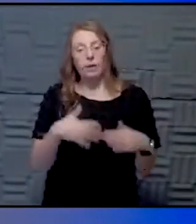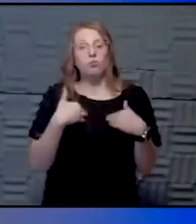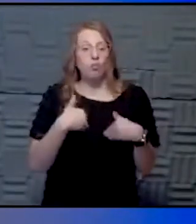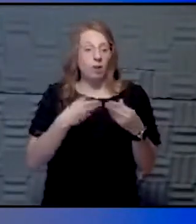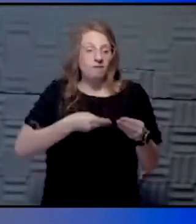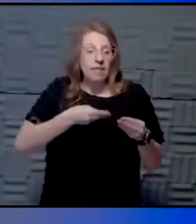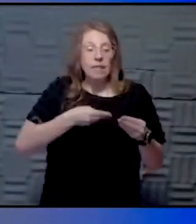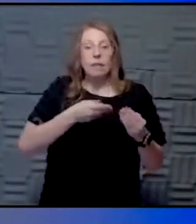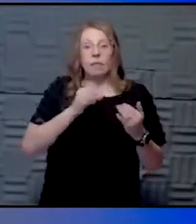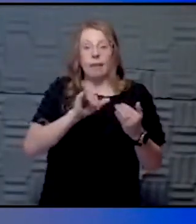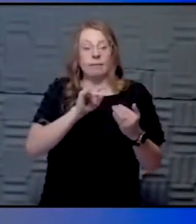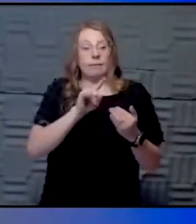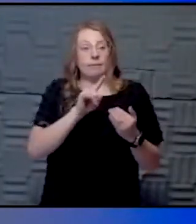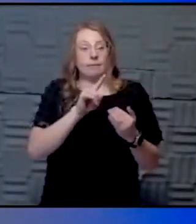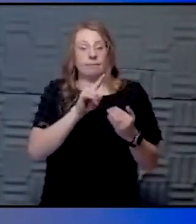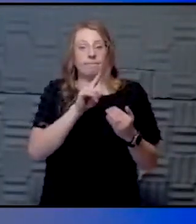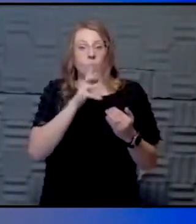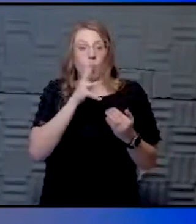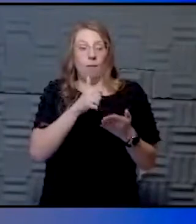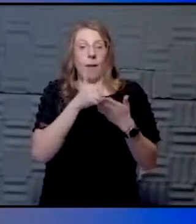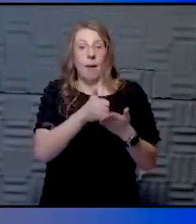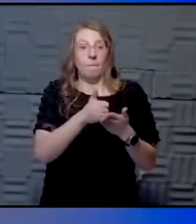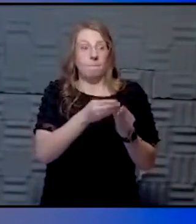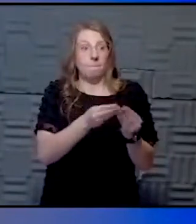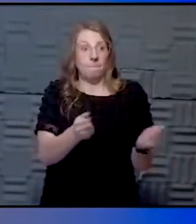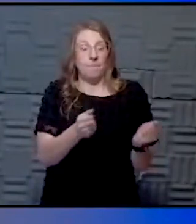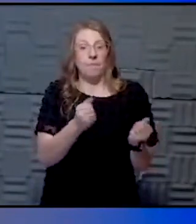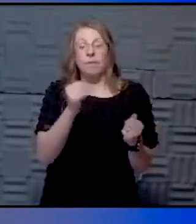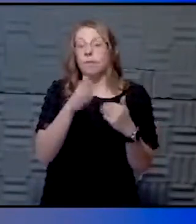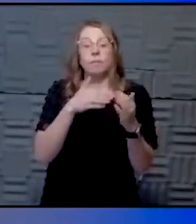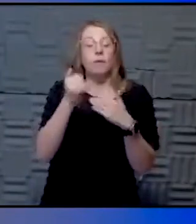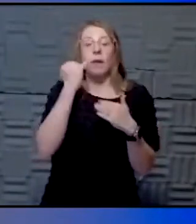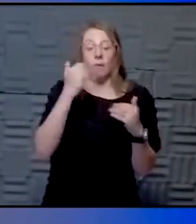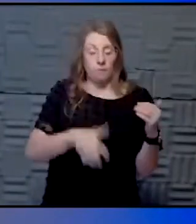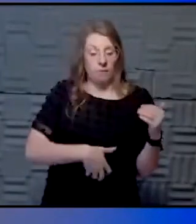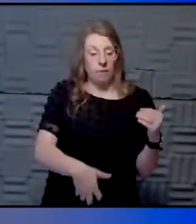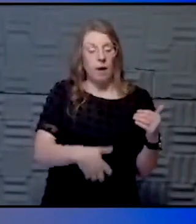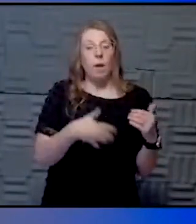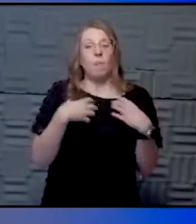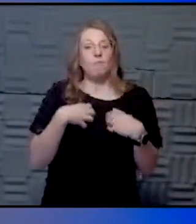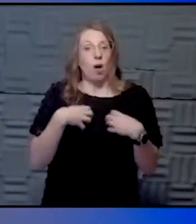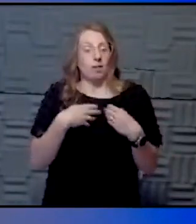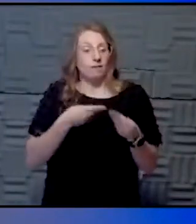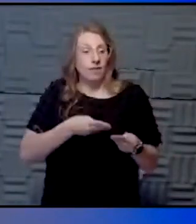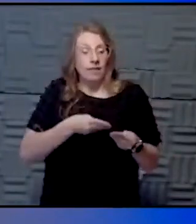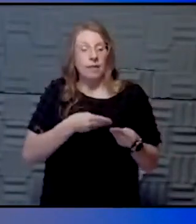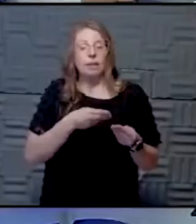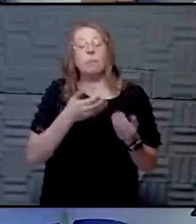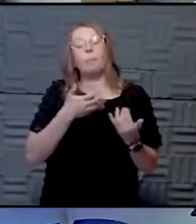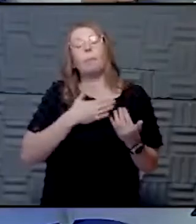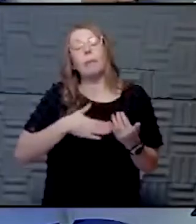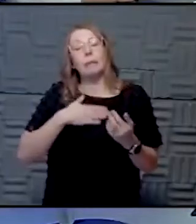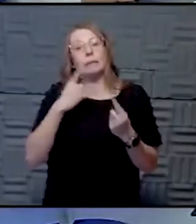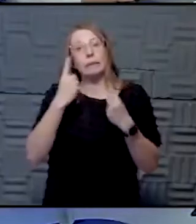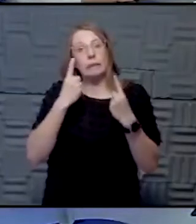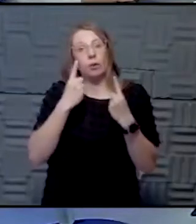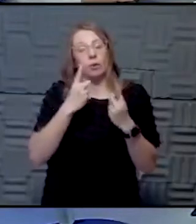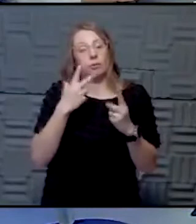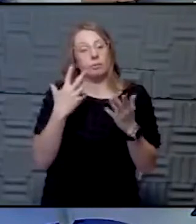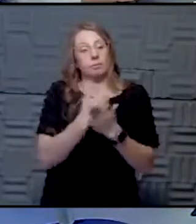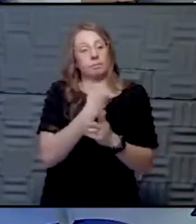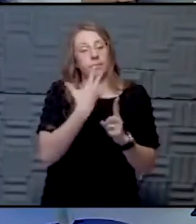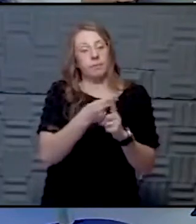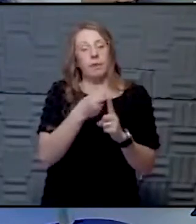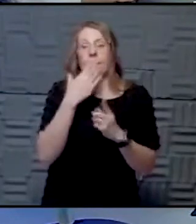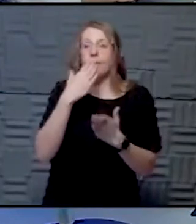that's going to be our answer to this. So, that is going to be the answer. Even if pregnant, even if breastfeeding, please consider. And just to say, thanks for